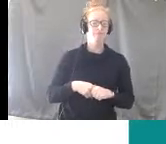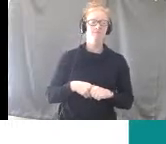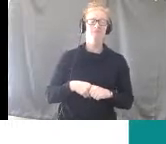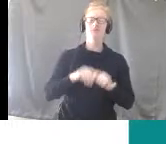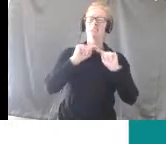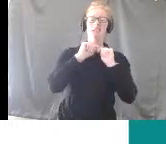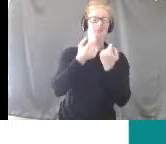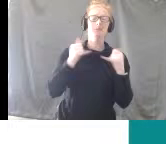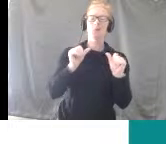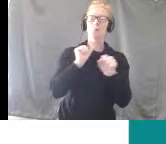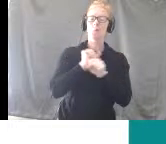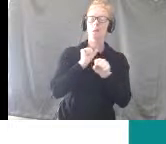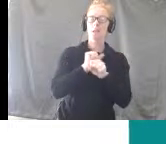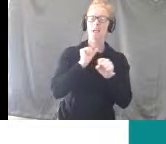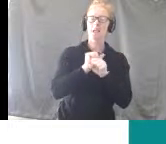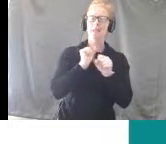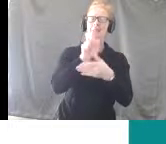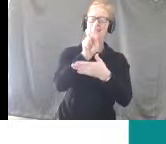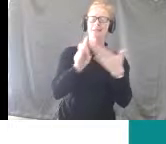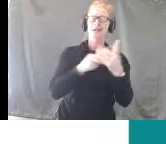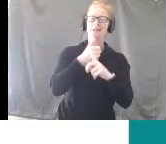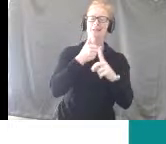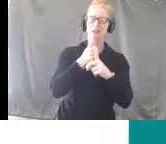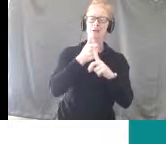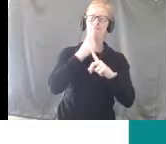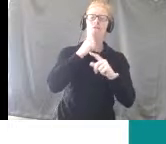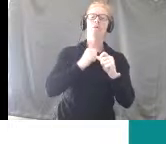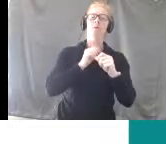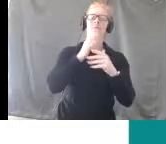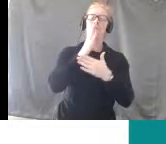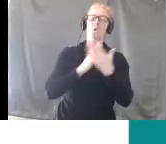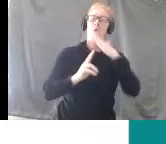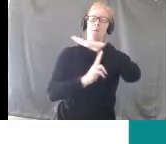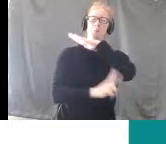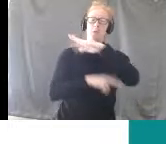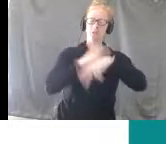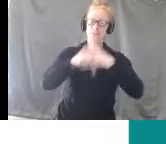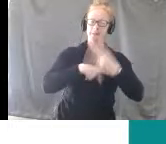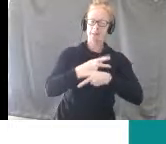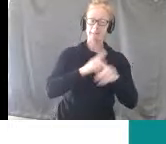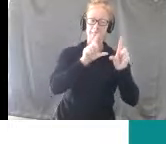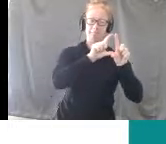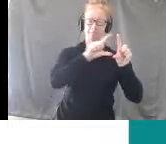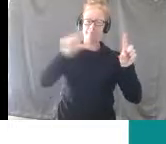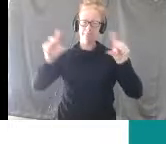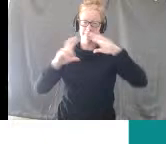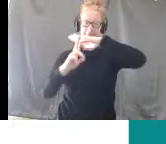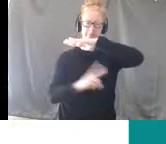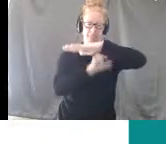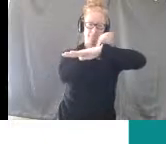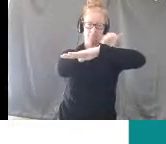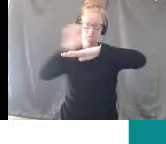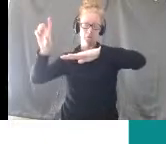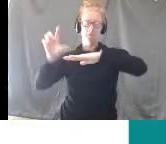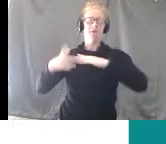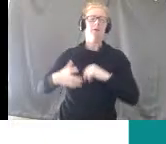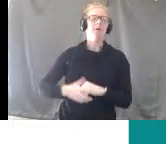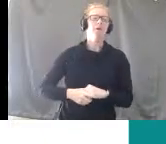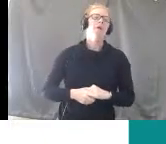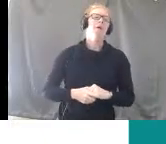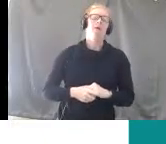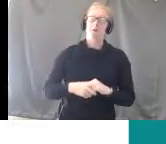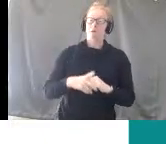working on design elements for the bridge and bridge types. So we will be working and